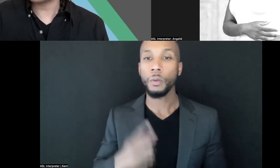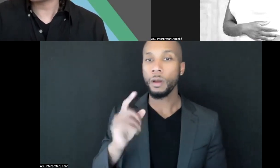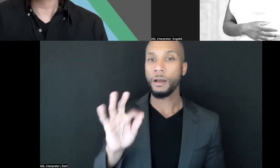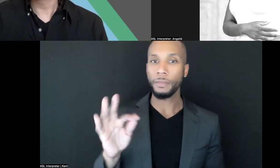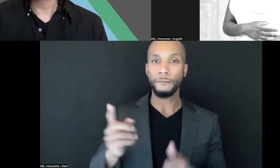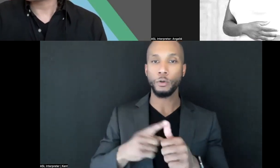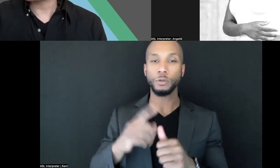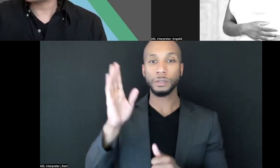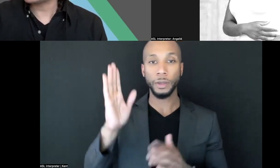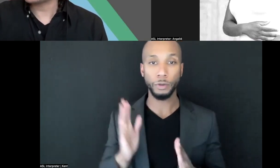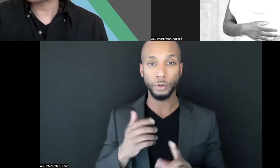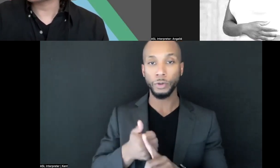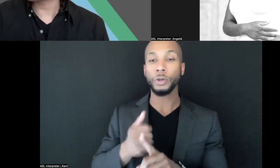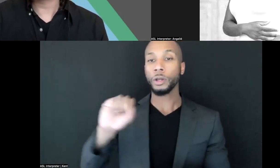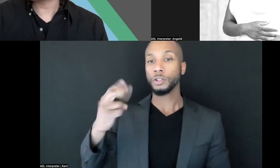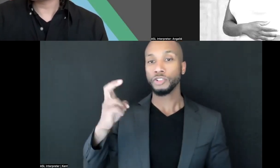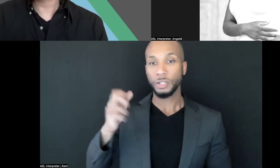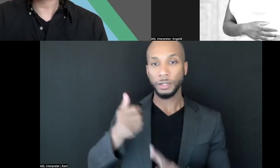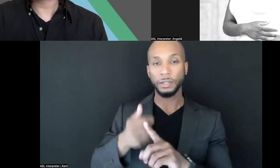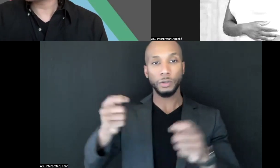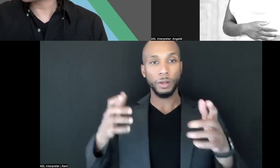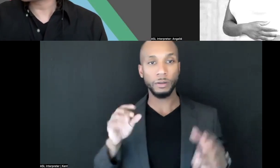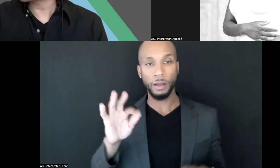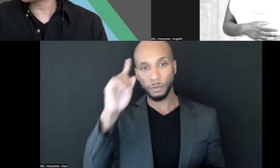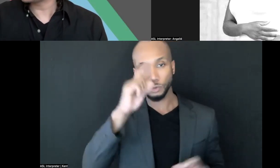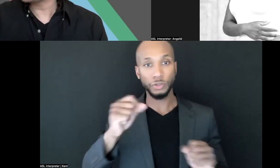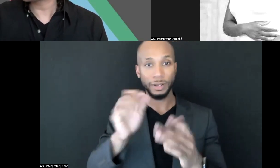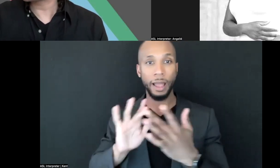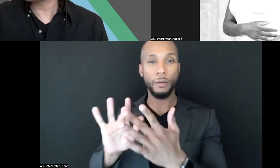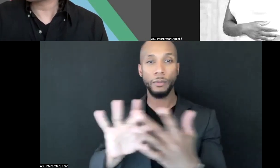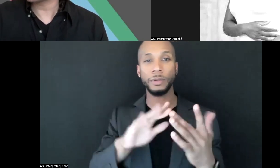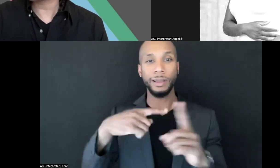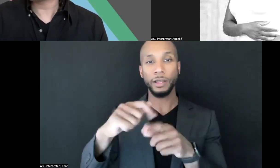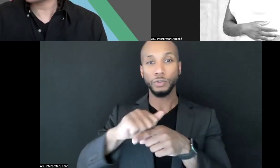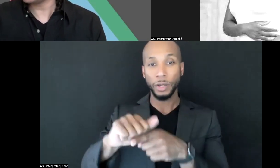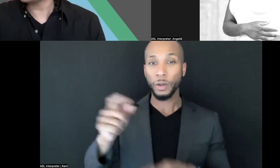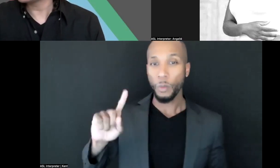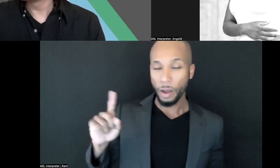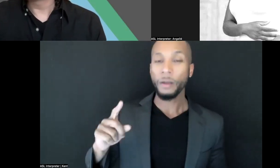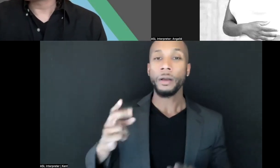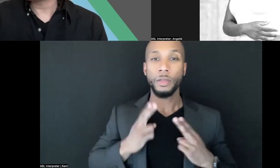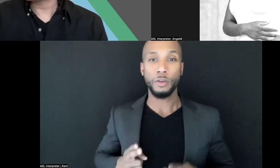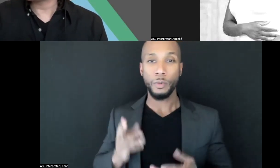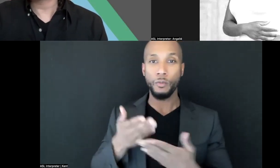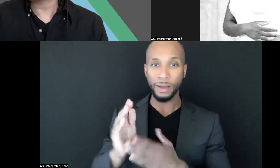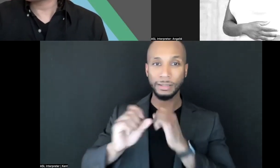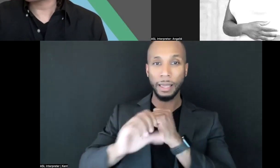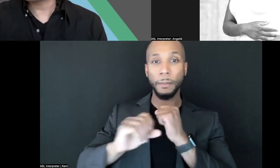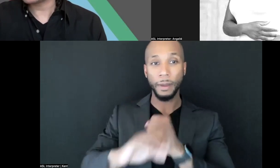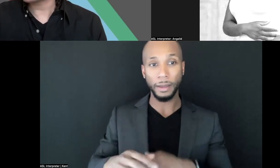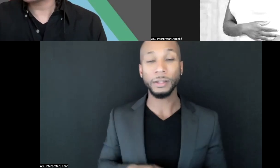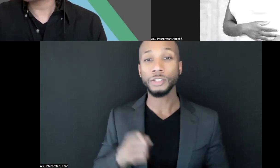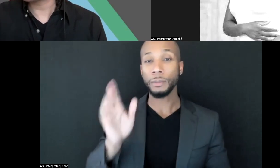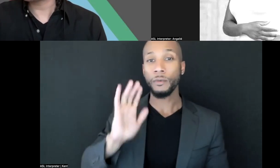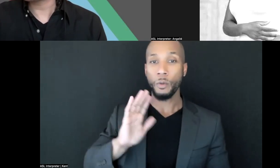first speaker. She is the Director of Strategic Outreach and Training at the Human Rights Campaign. She was a member